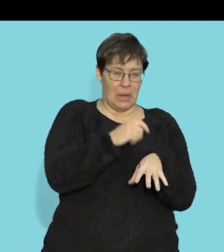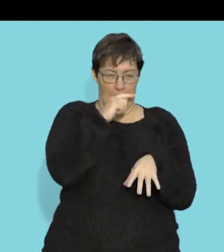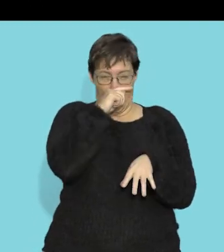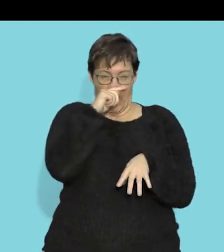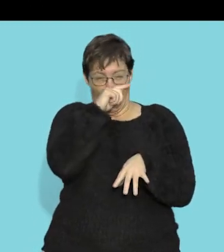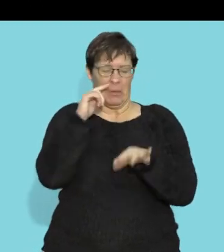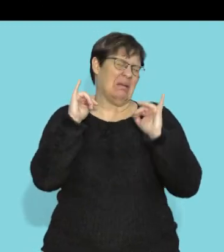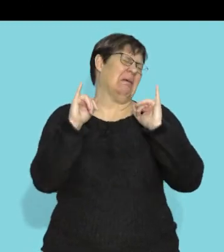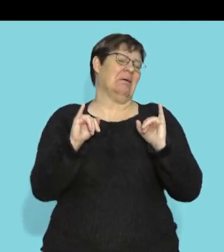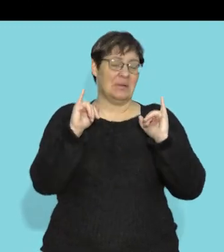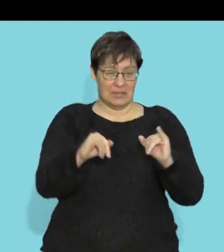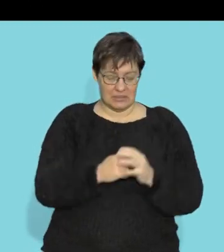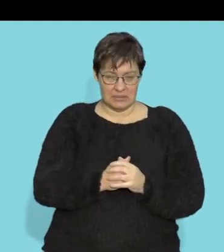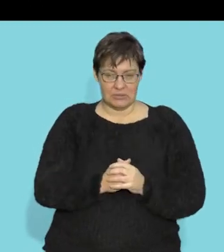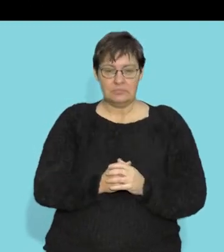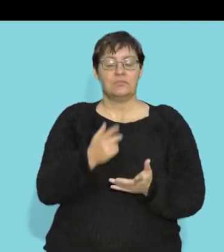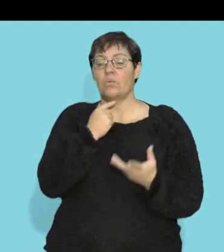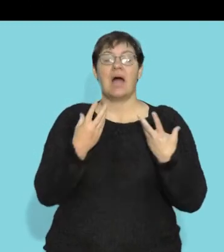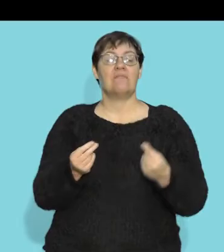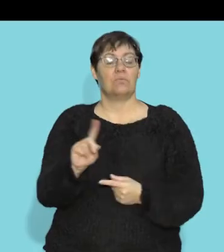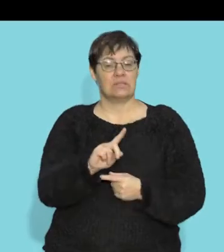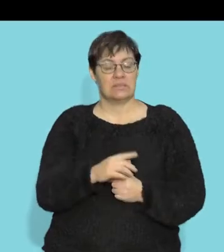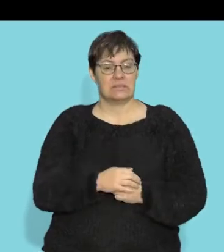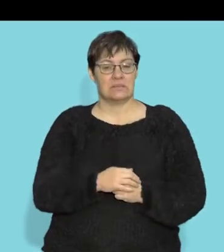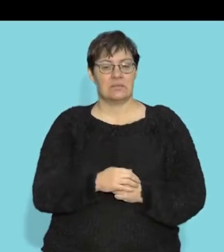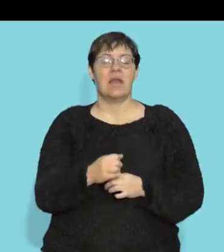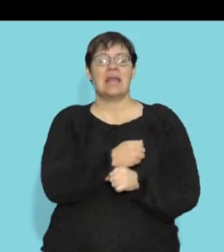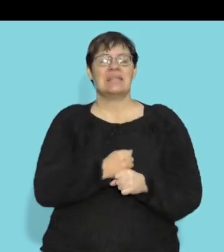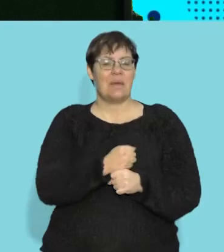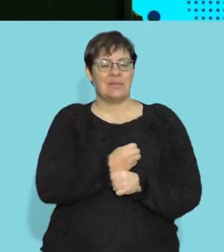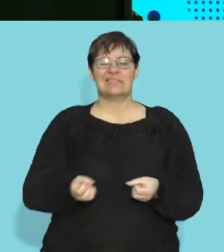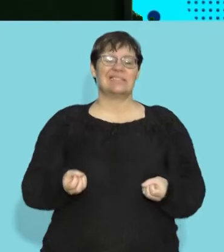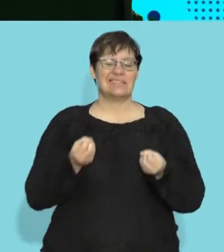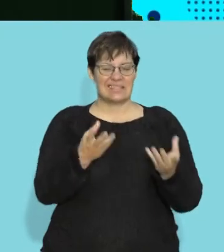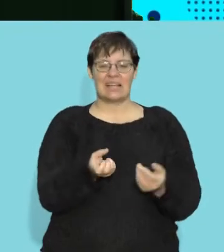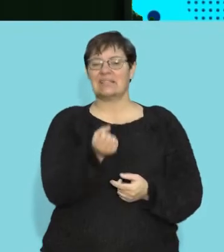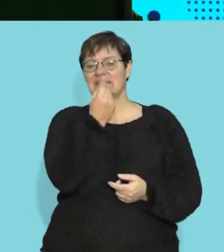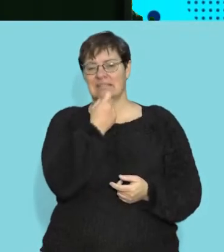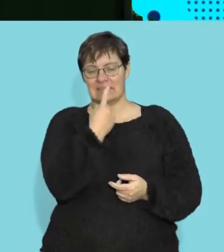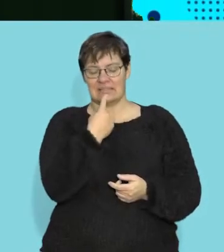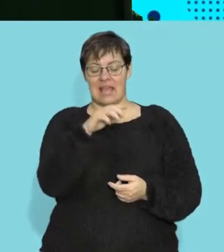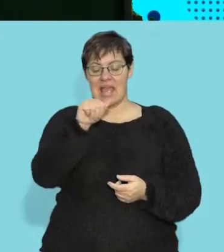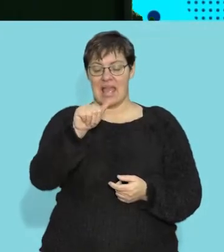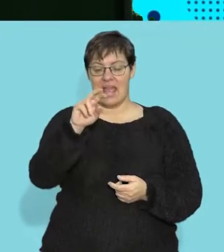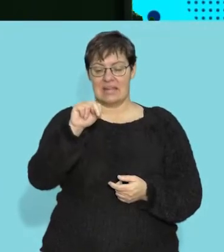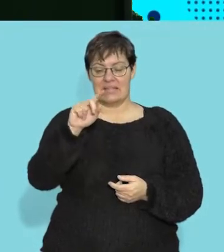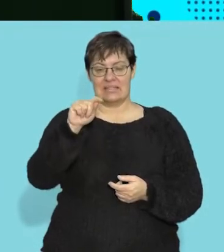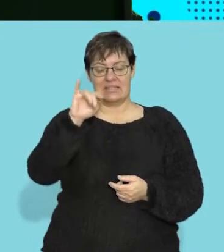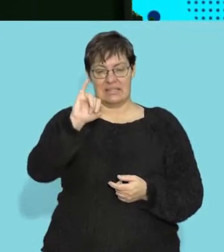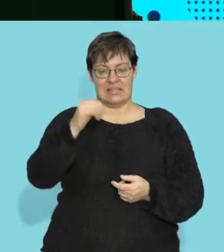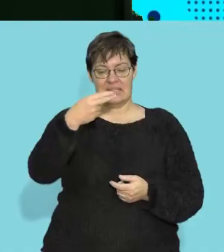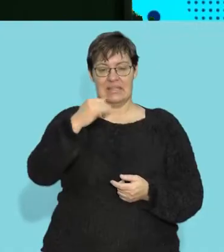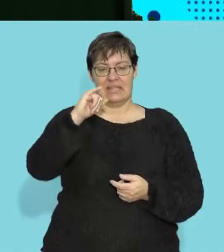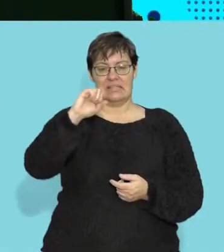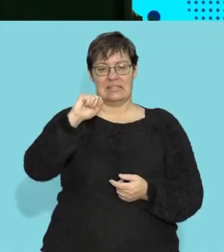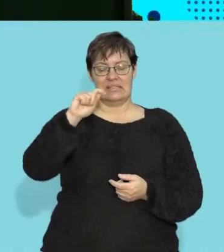we usually have for it is the chemist or wherever, we have an antihistamine. Right, so what the antihistamine